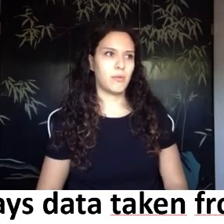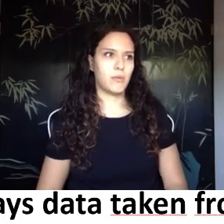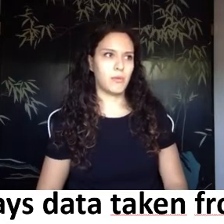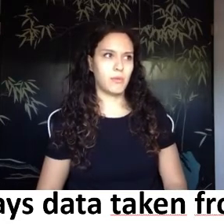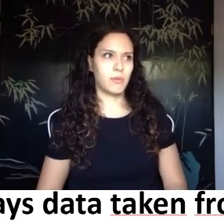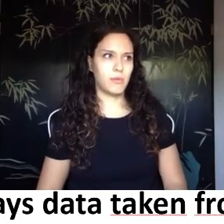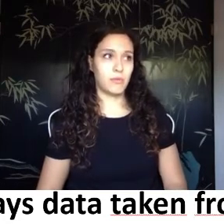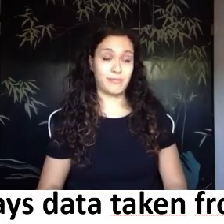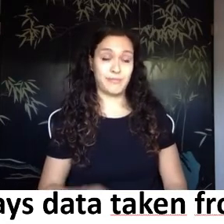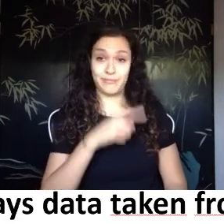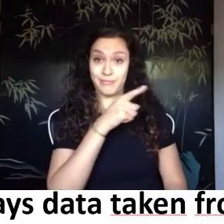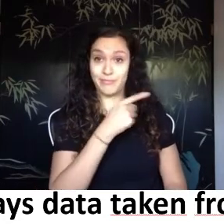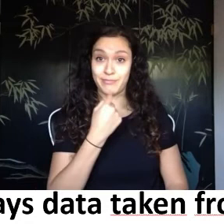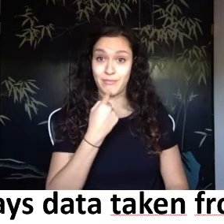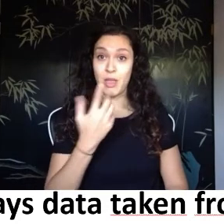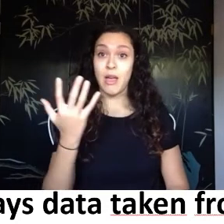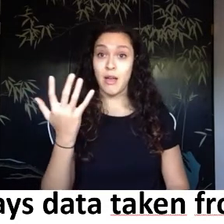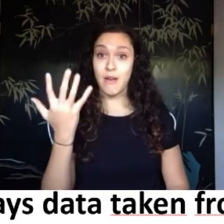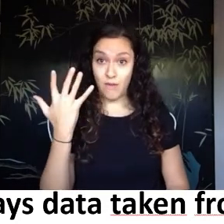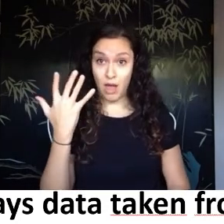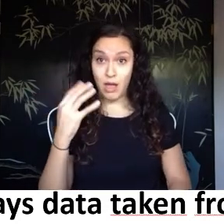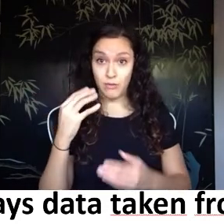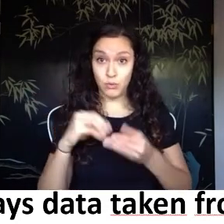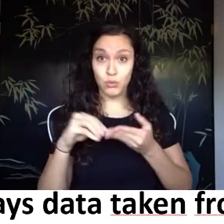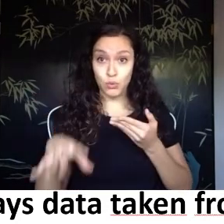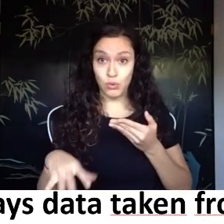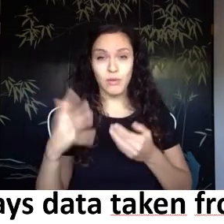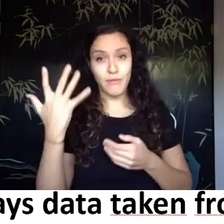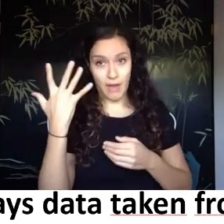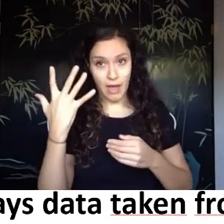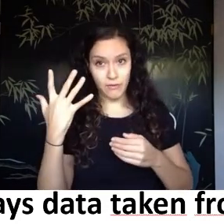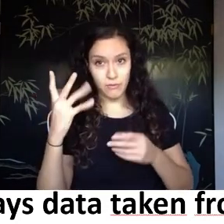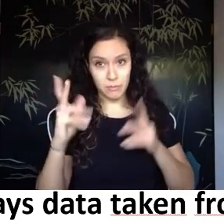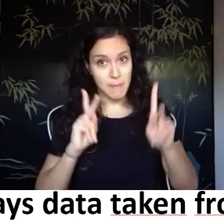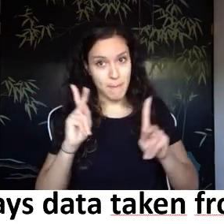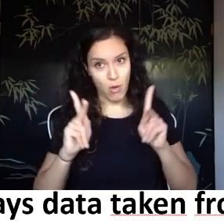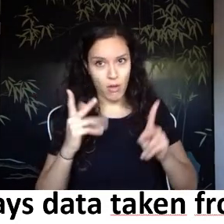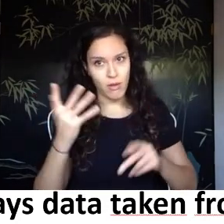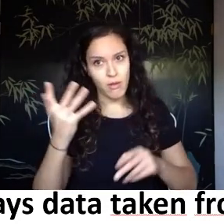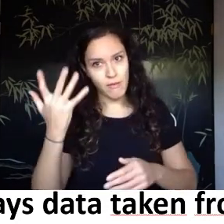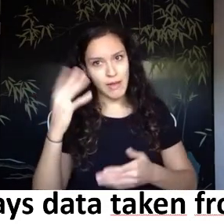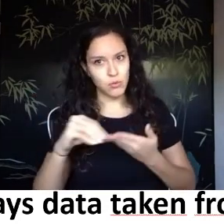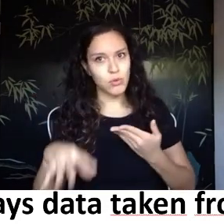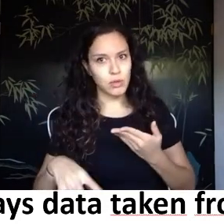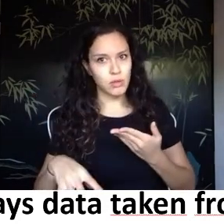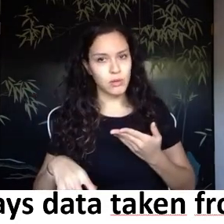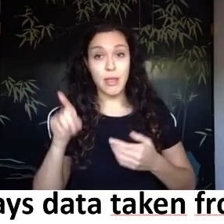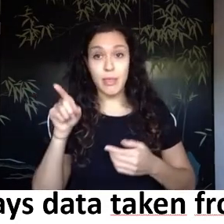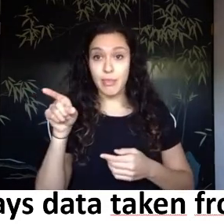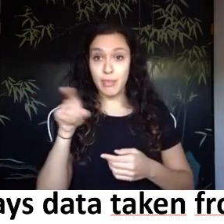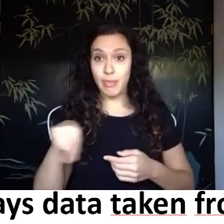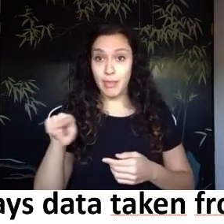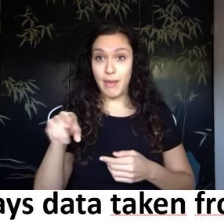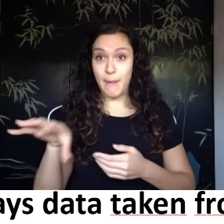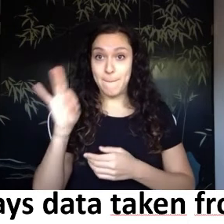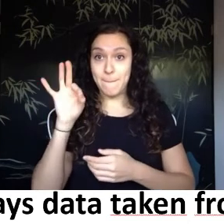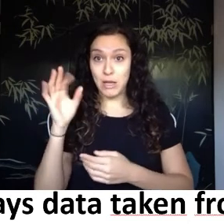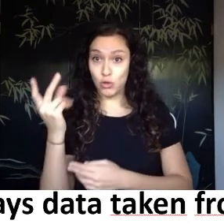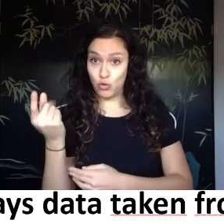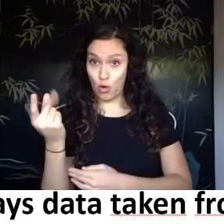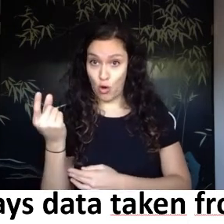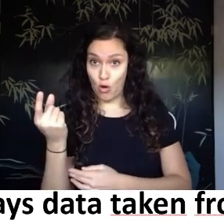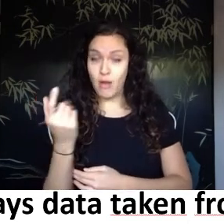Okay, all right, so what this is saying is that 5 students, so number of people, so